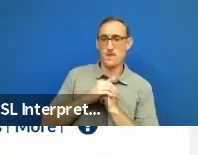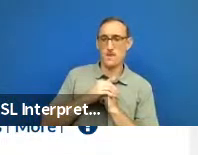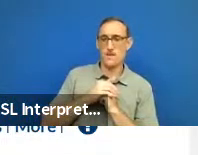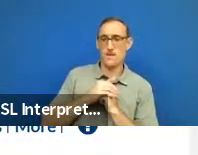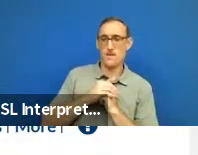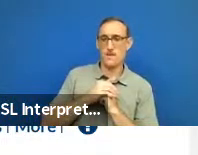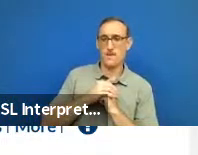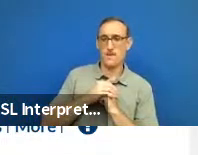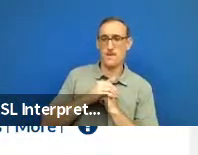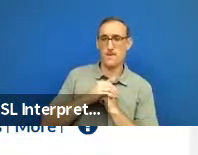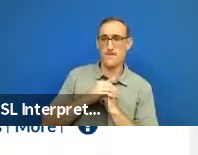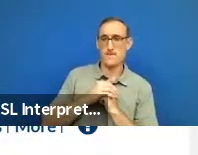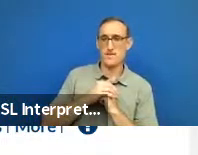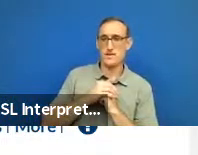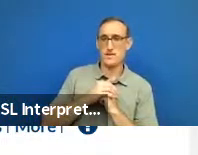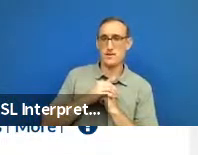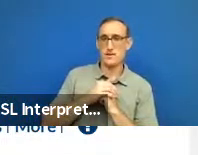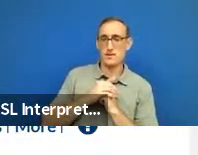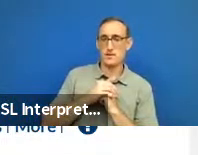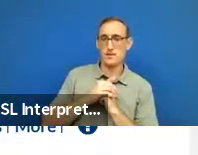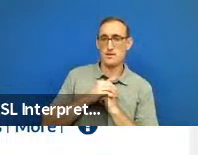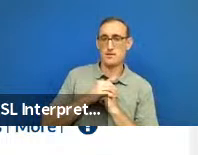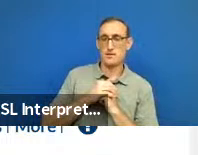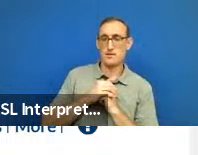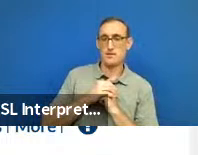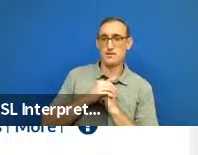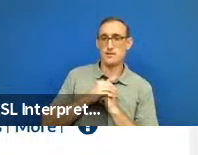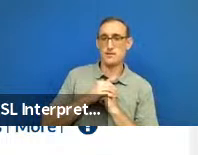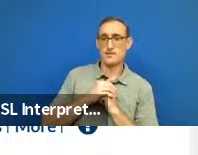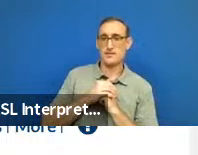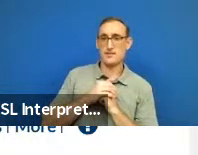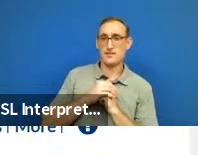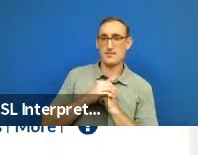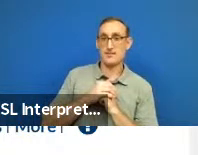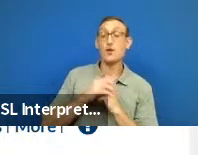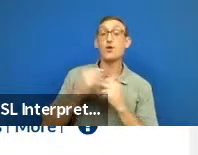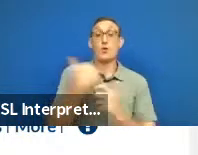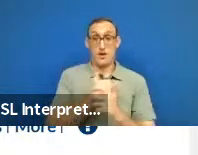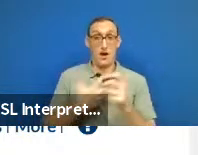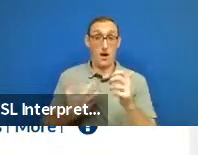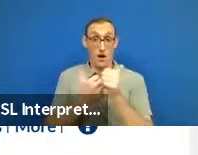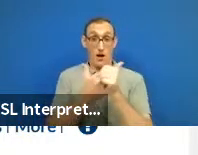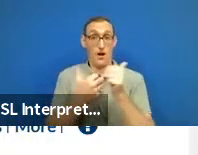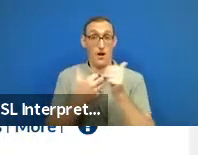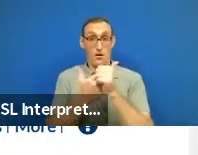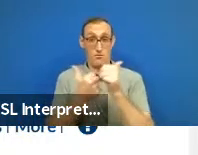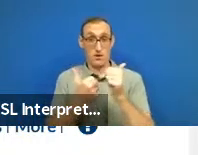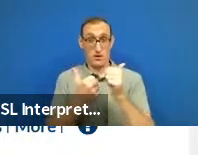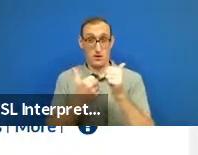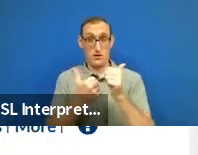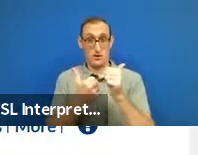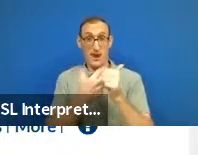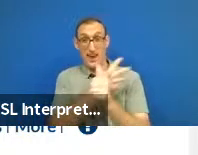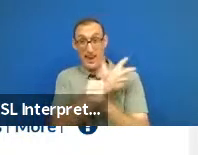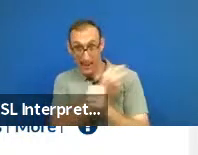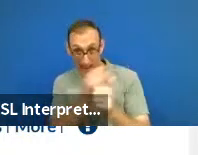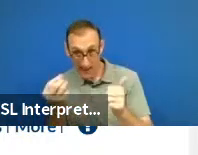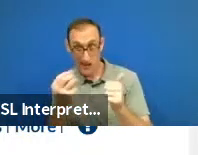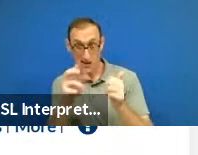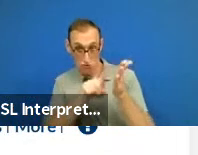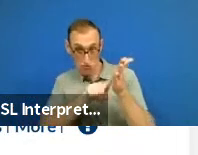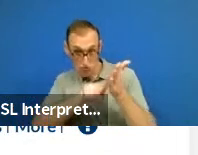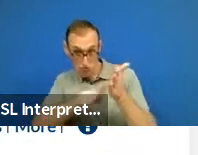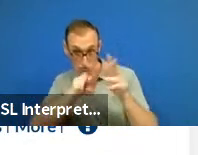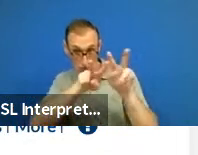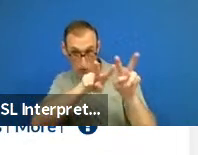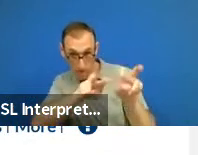charter system environment, right? So we're updating as well as reviewing these policies.